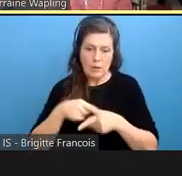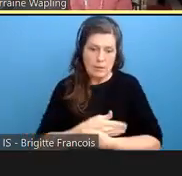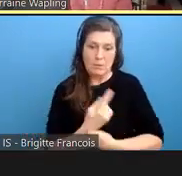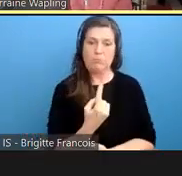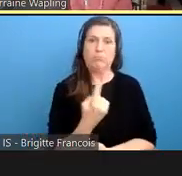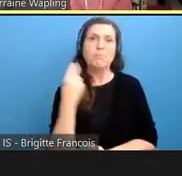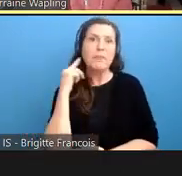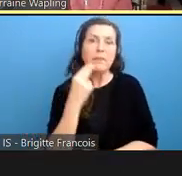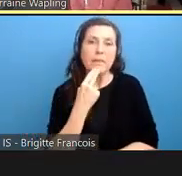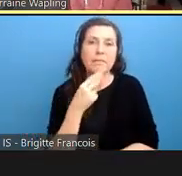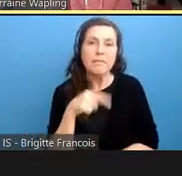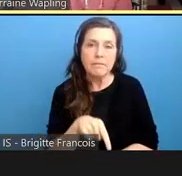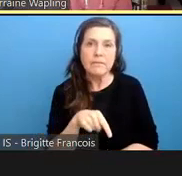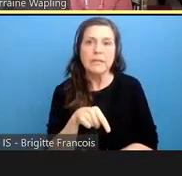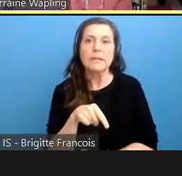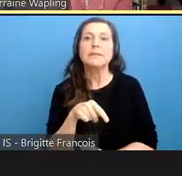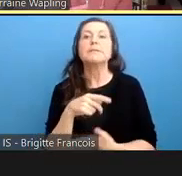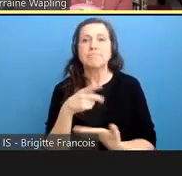little